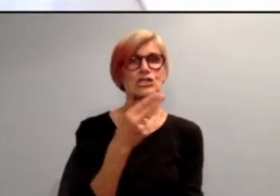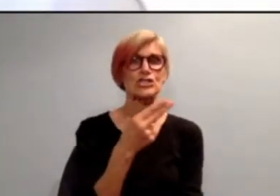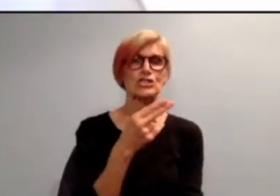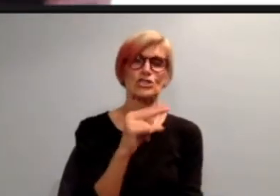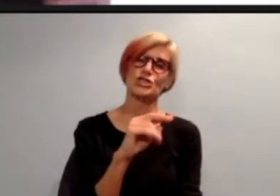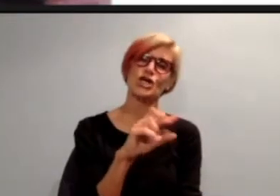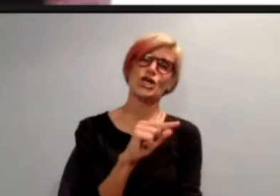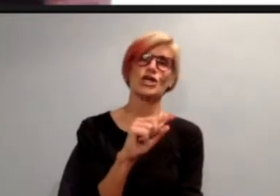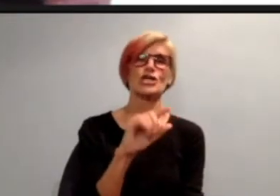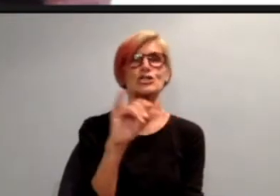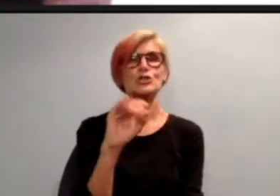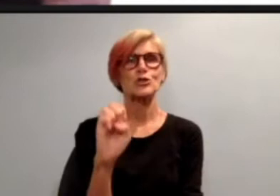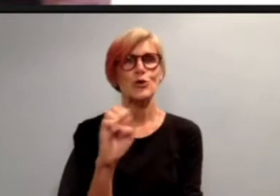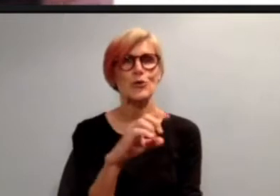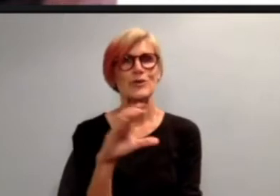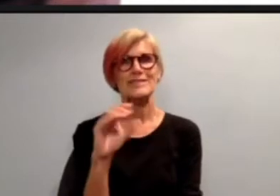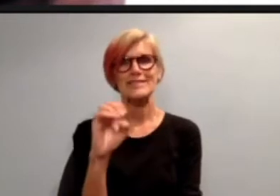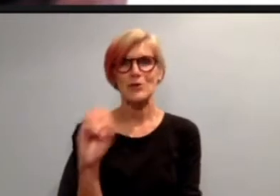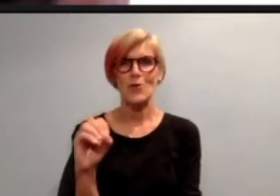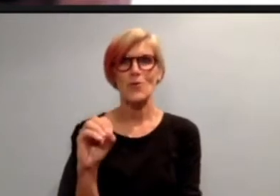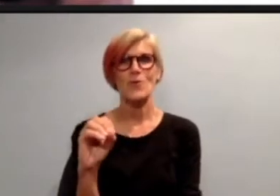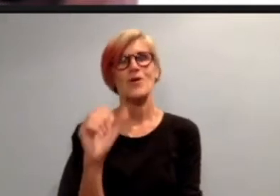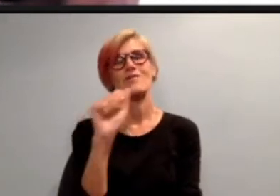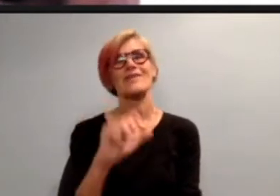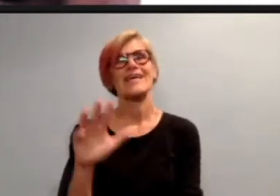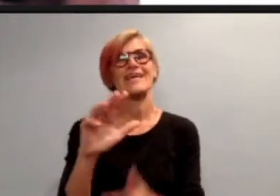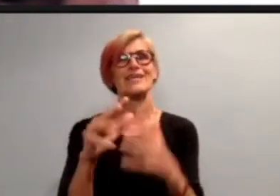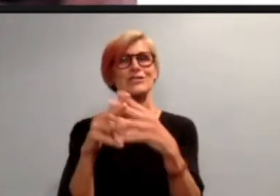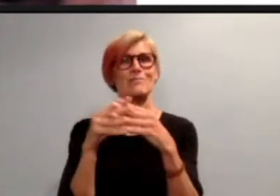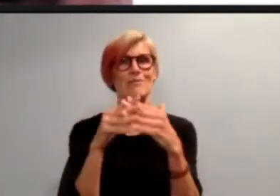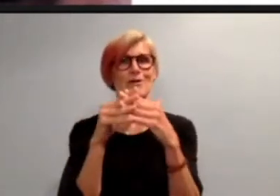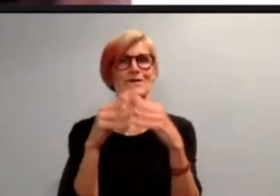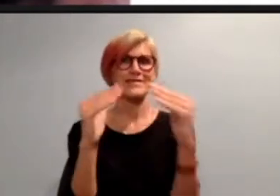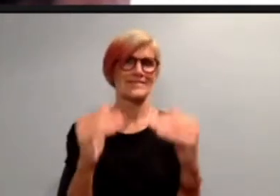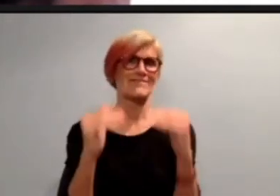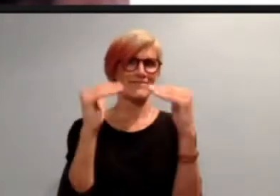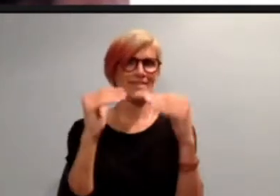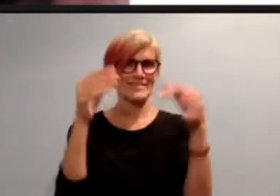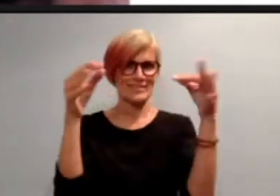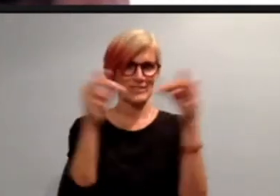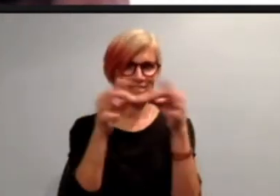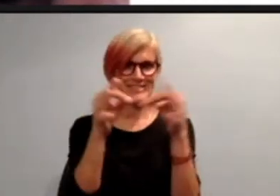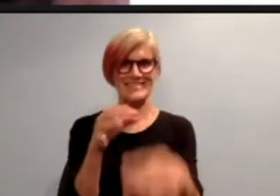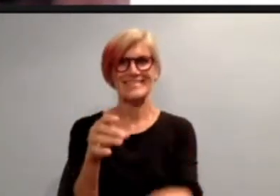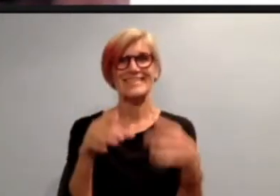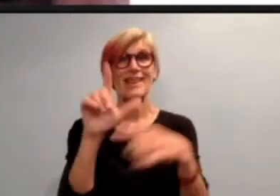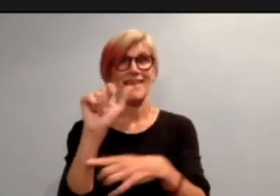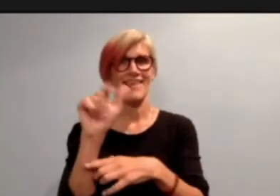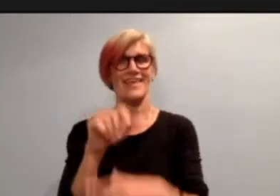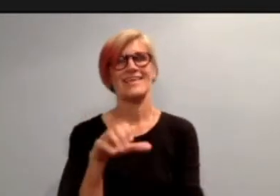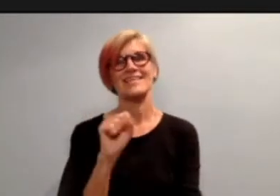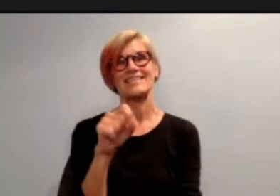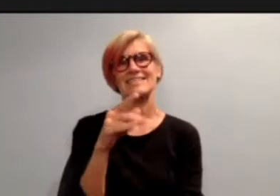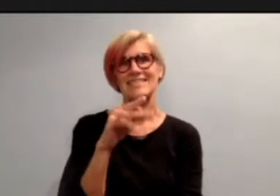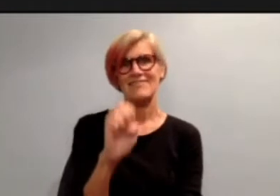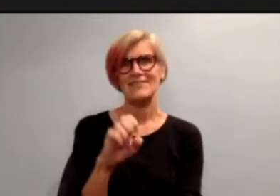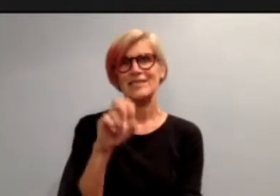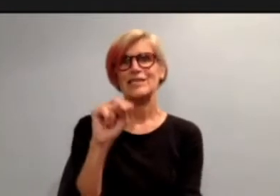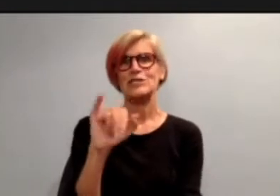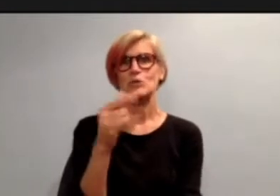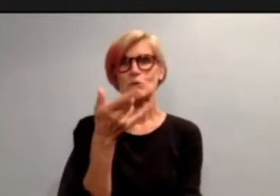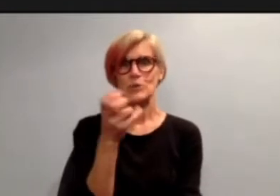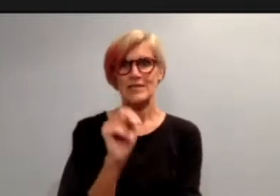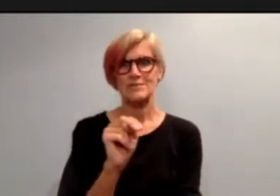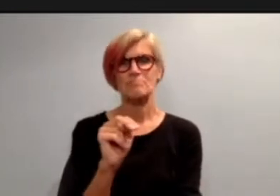of Asian Americans Advancing Justice, Los Angeles. Stephanie Nguyen, Elk Grove Vice Mayor and Executive Director for